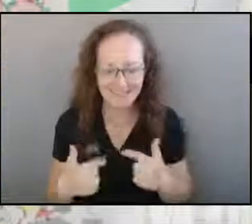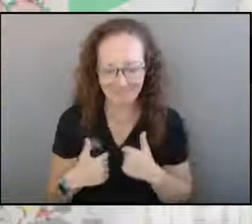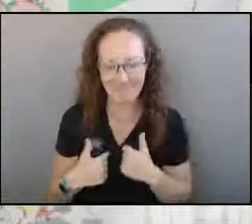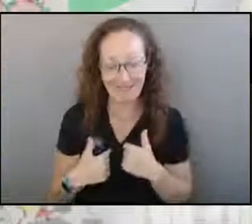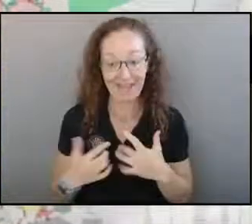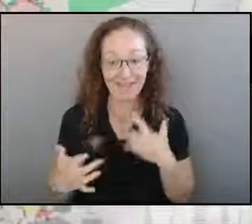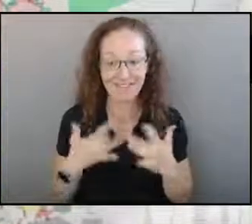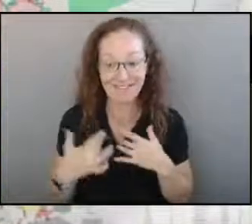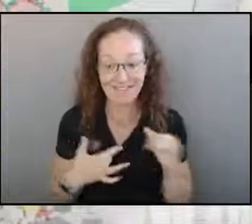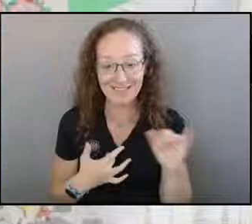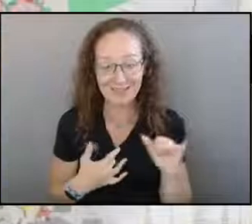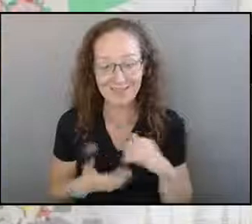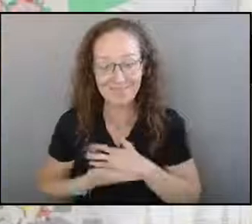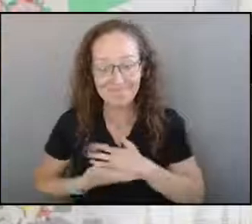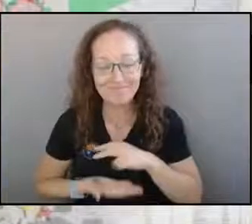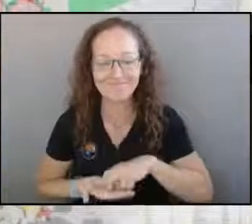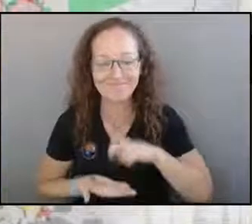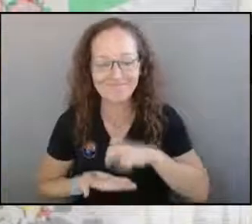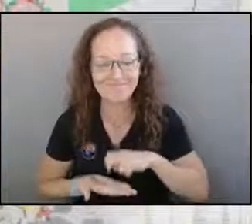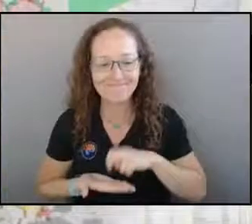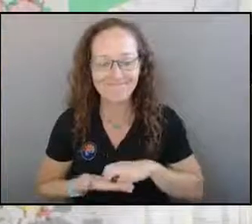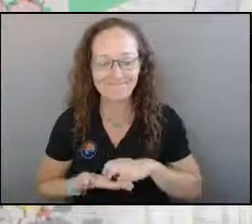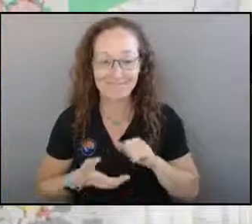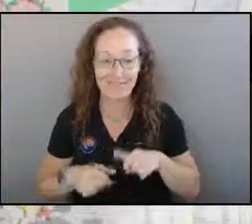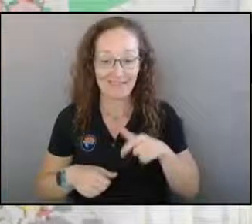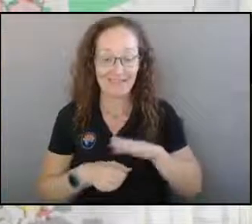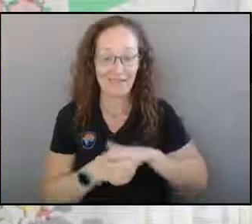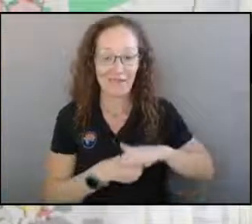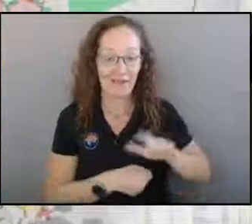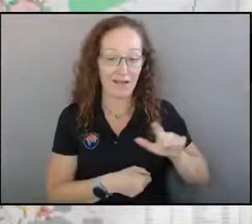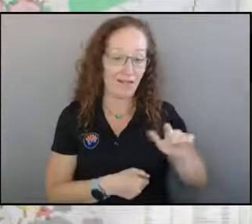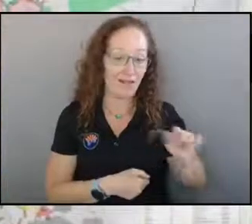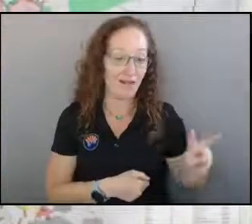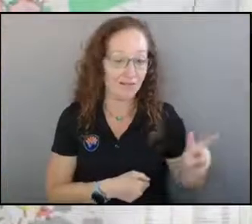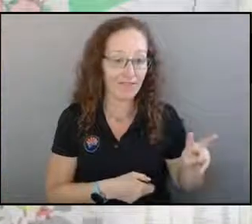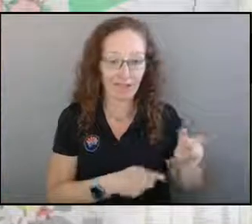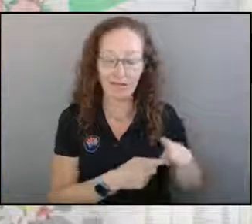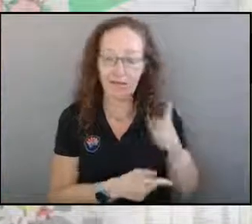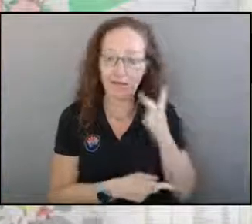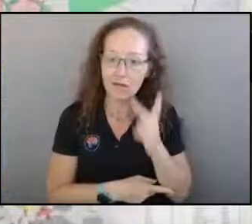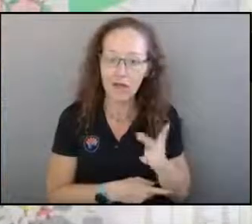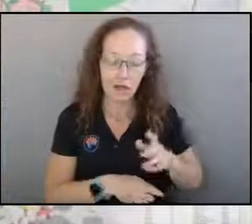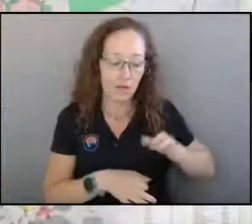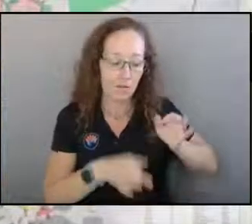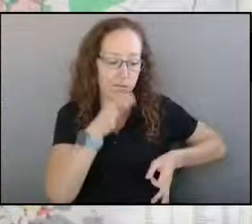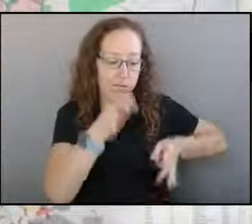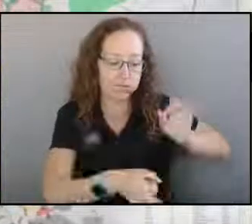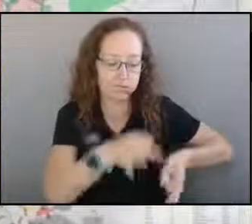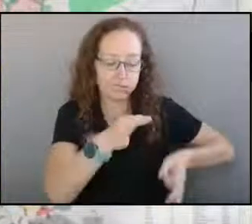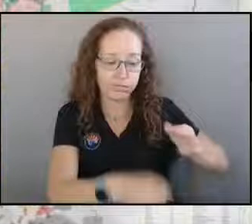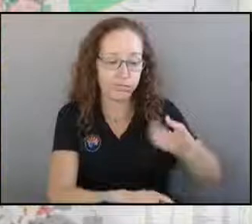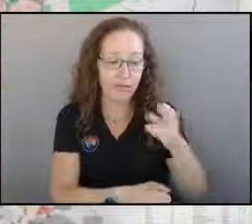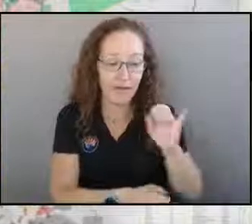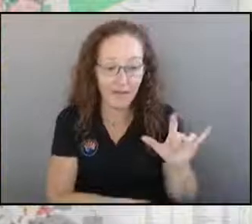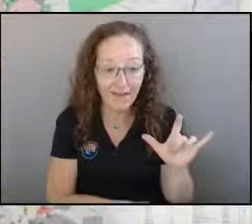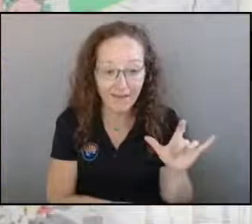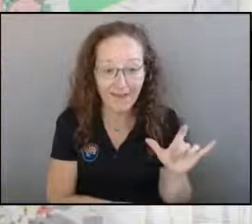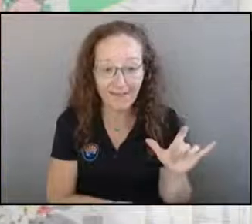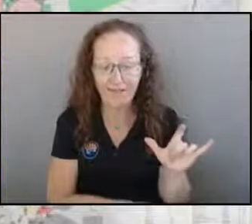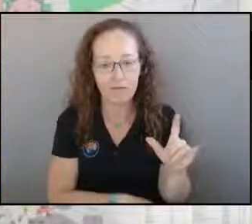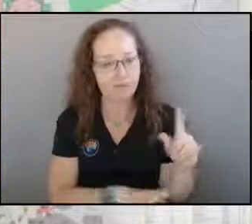today, especially down here lower in Las Vegas. We even saw a little bit of hail, so that's, we hadn't seen moisture in quite a long